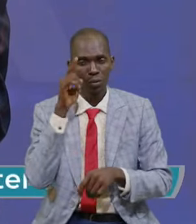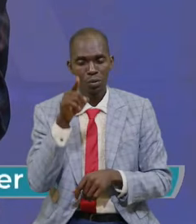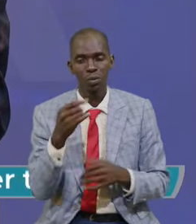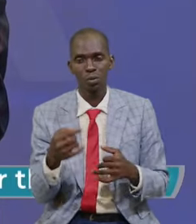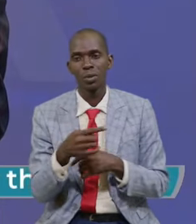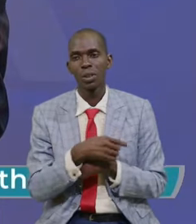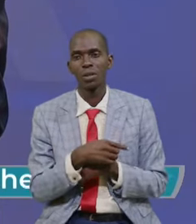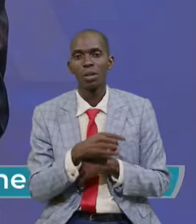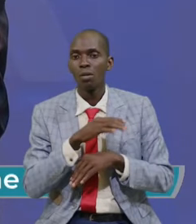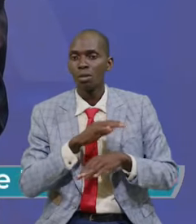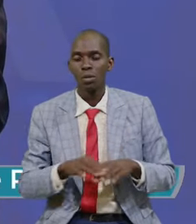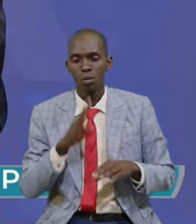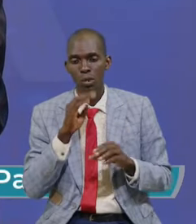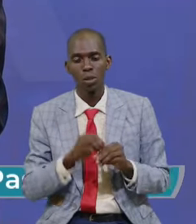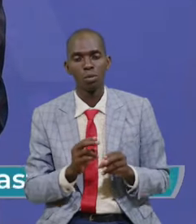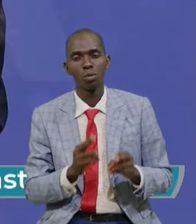Don't hurry away.